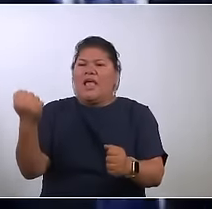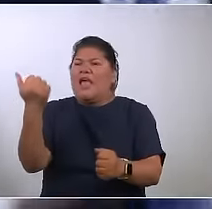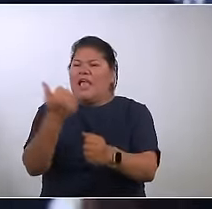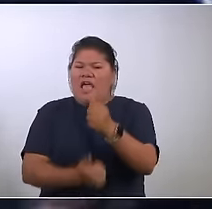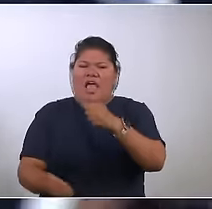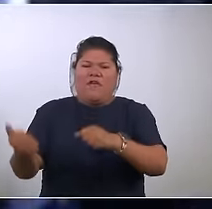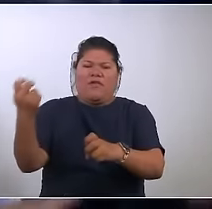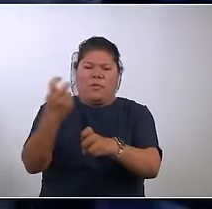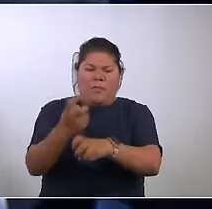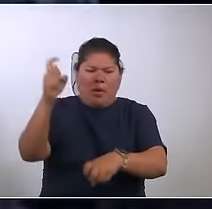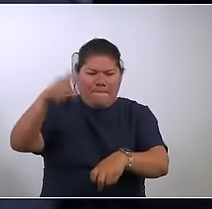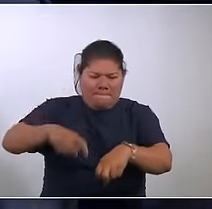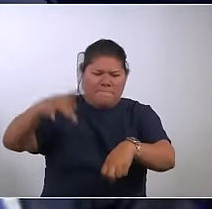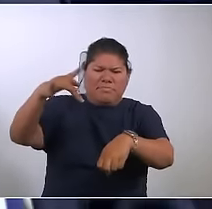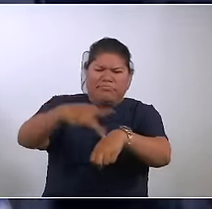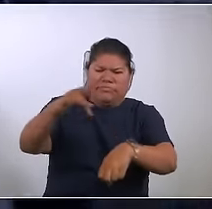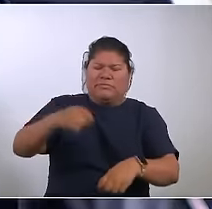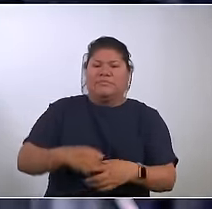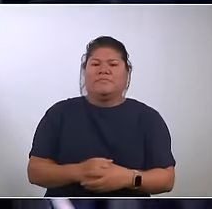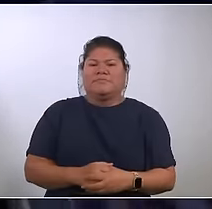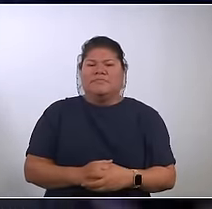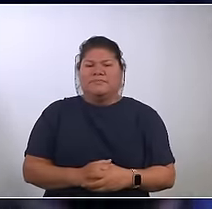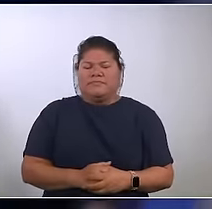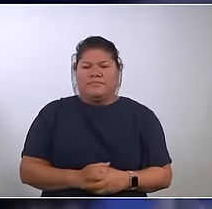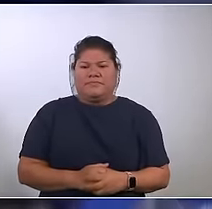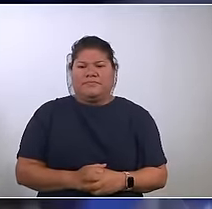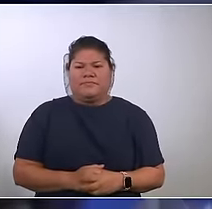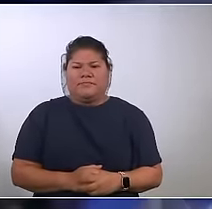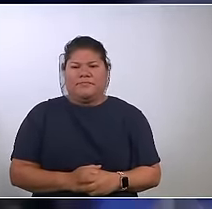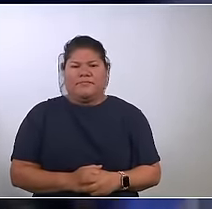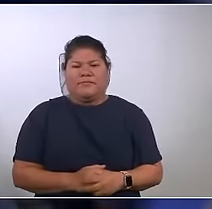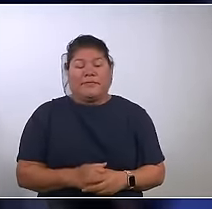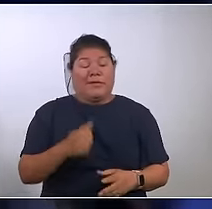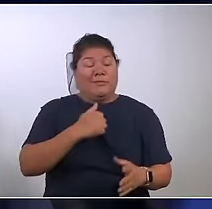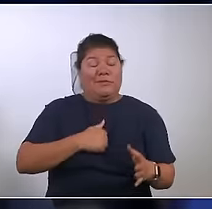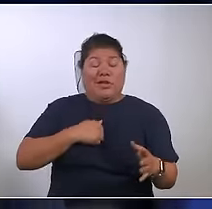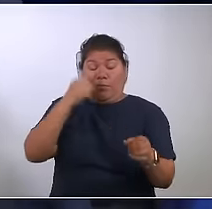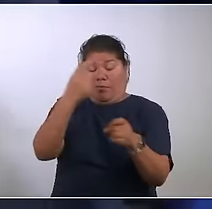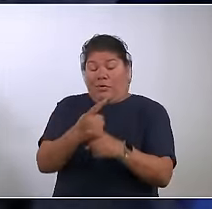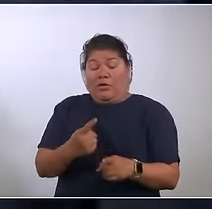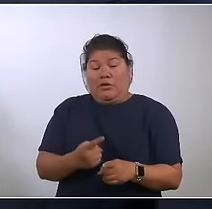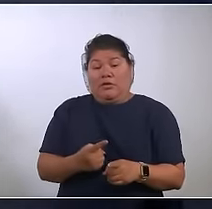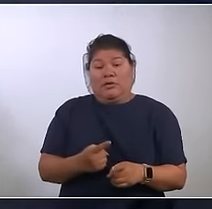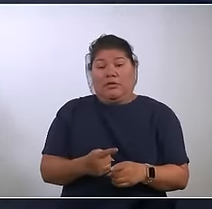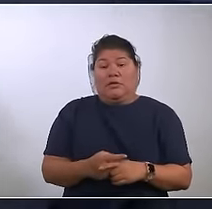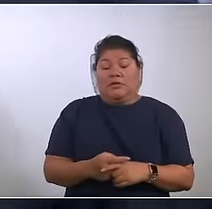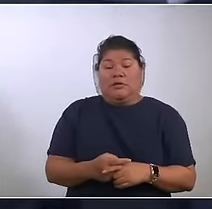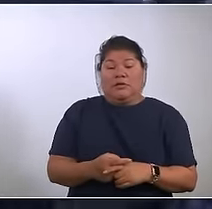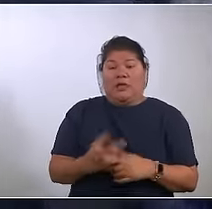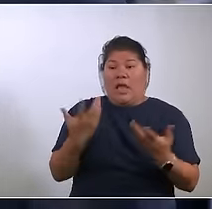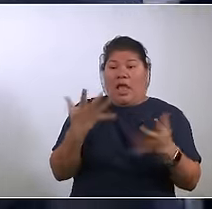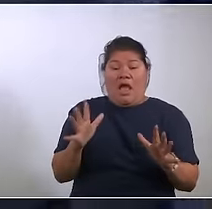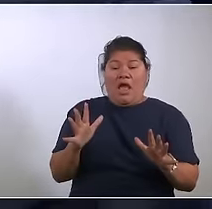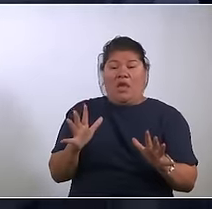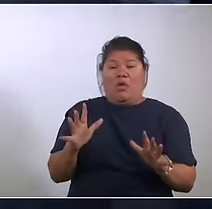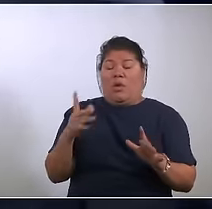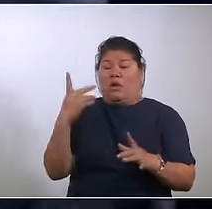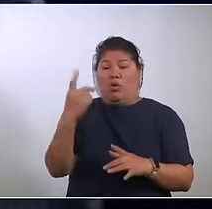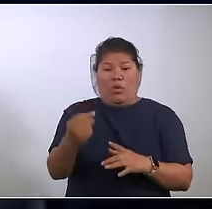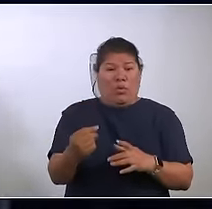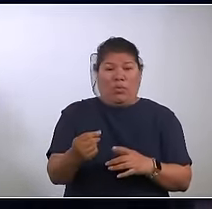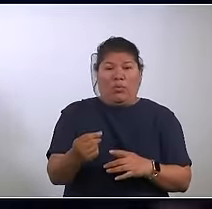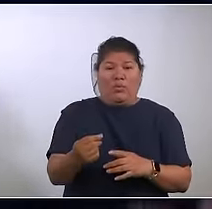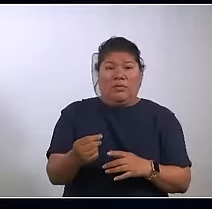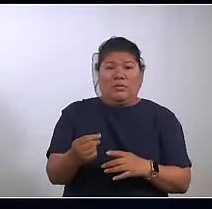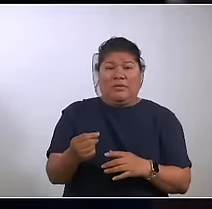every bone diga, must be touched. Todo hueso tocado. Perdóneme, hermanos. Forgive me, church. Pero yo no quiero ir nomás. But I don't just